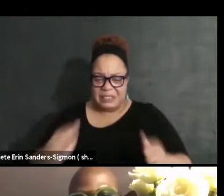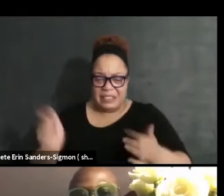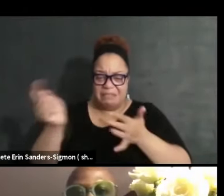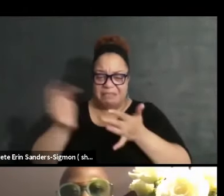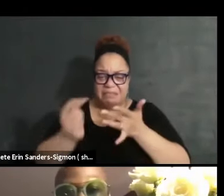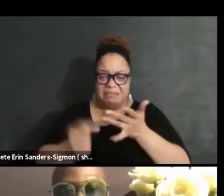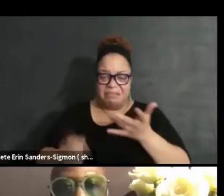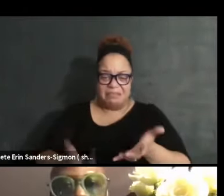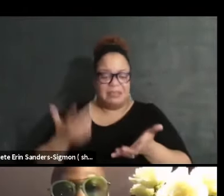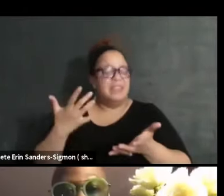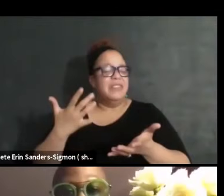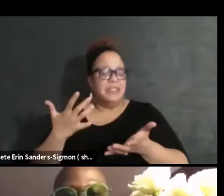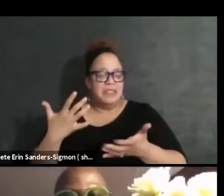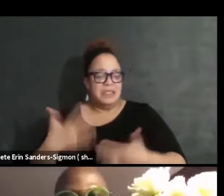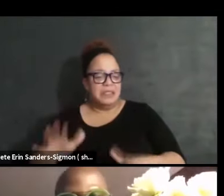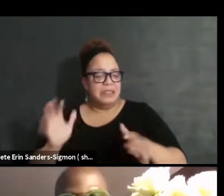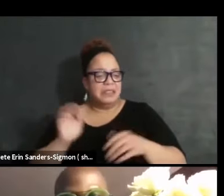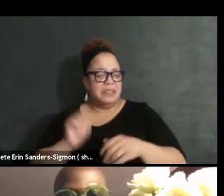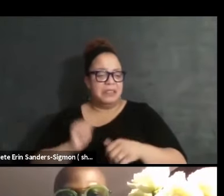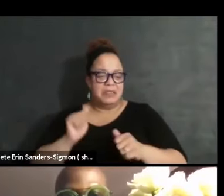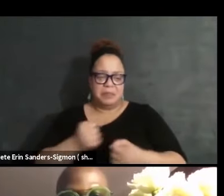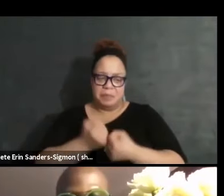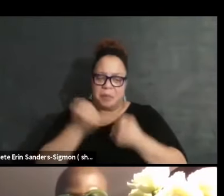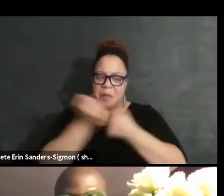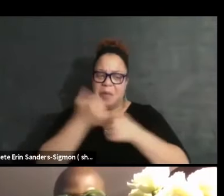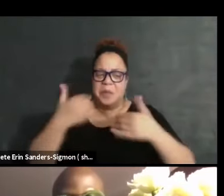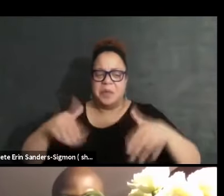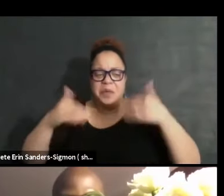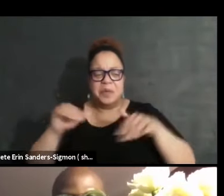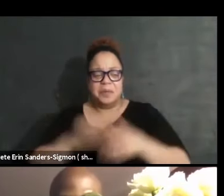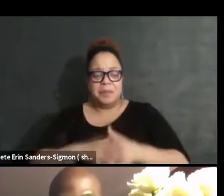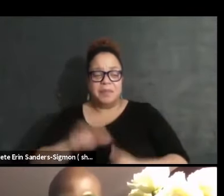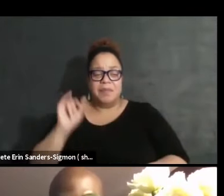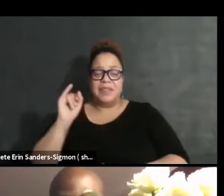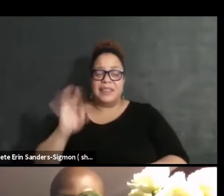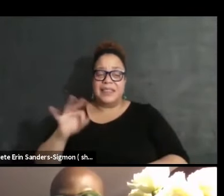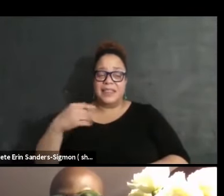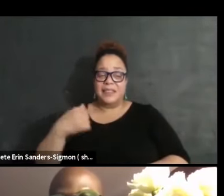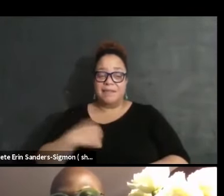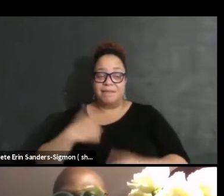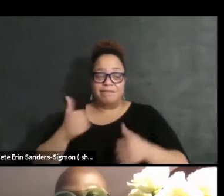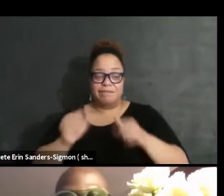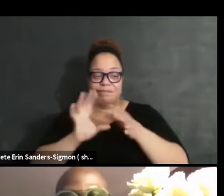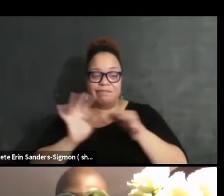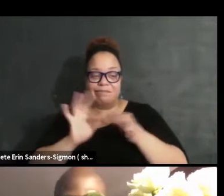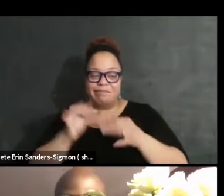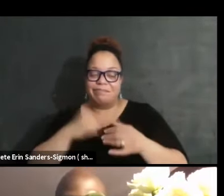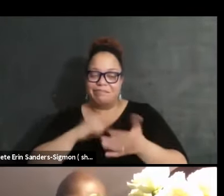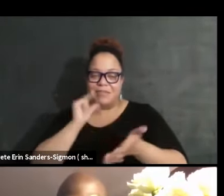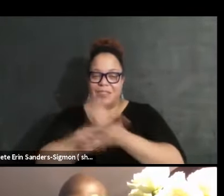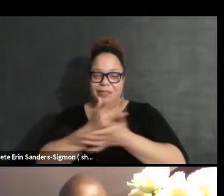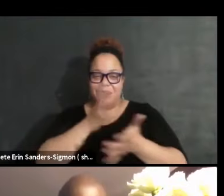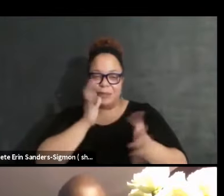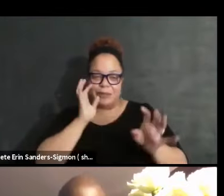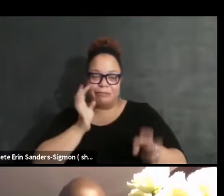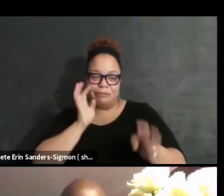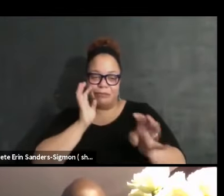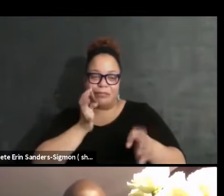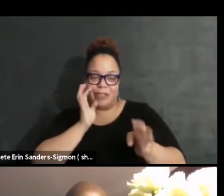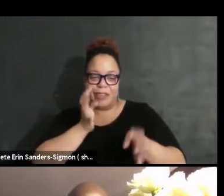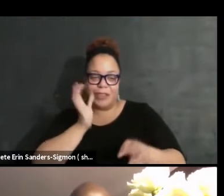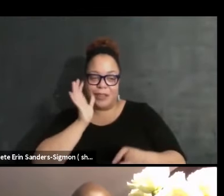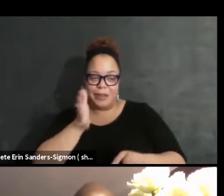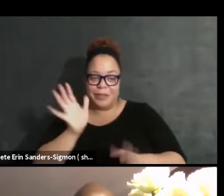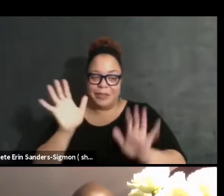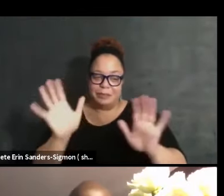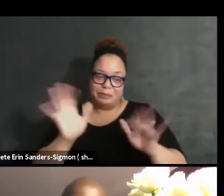supported us. I literally might cry if I continue. So please pan over to Darius. We want y'all to give all of your love and all